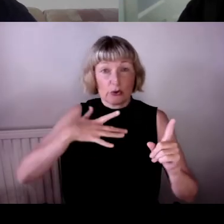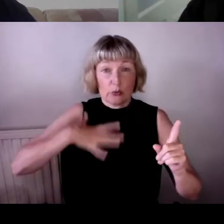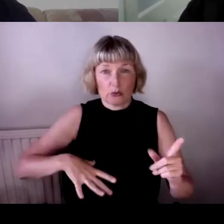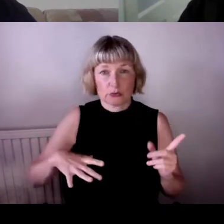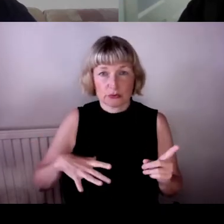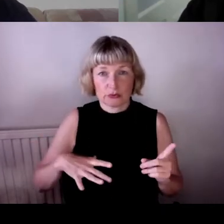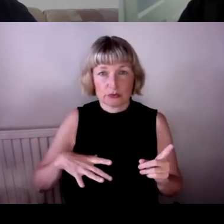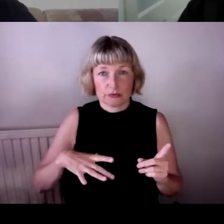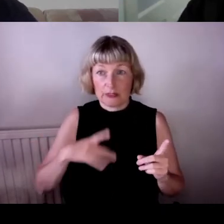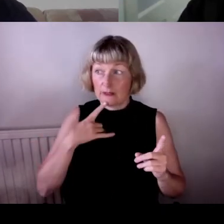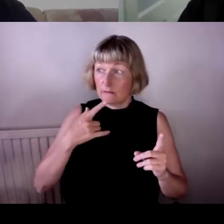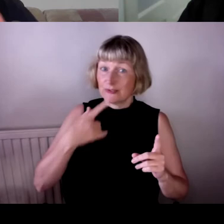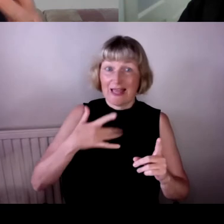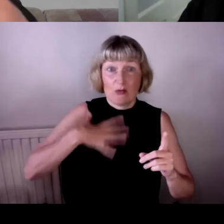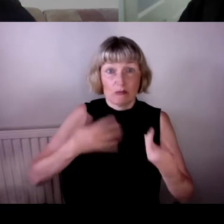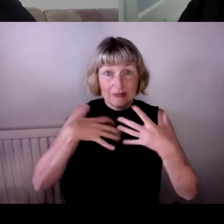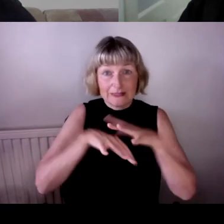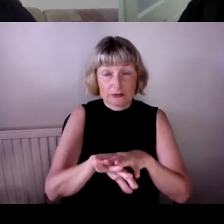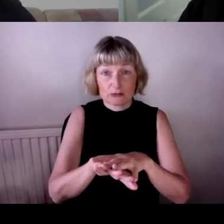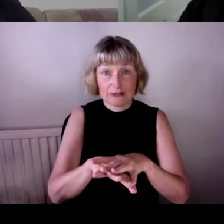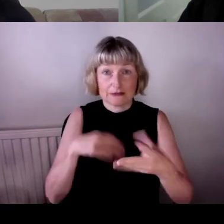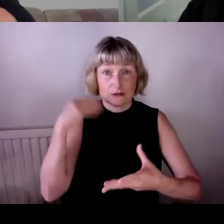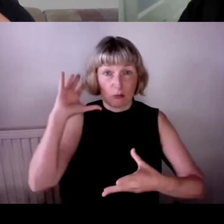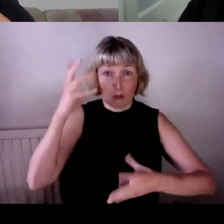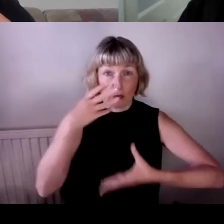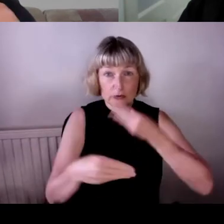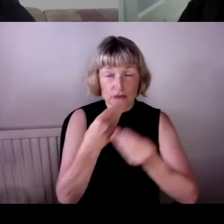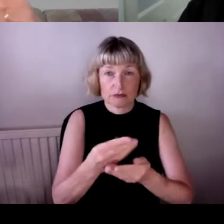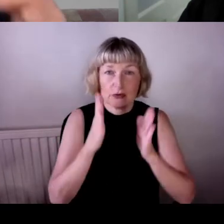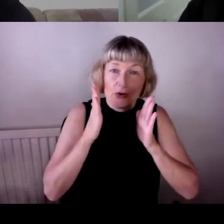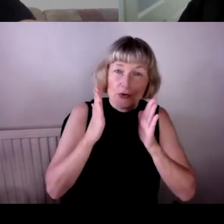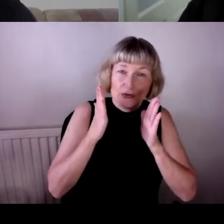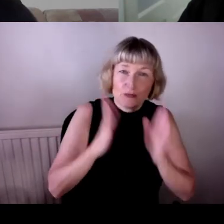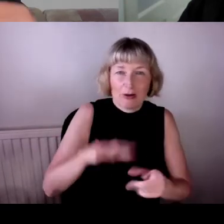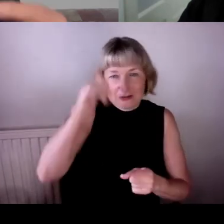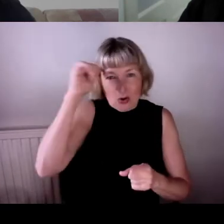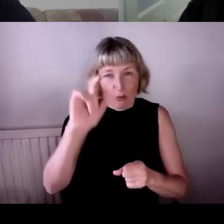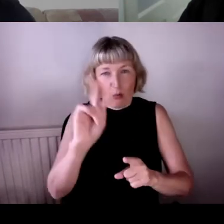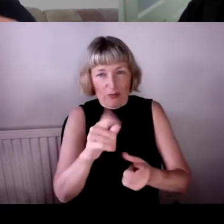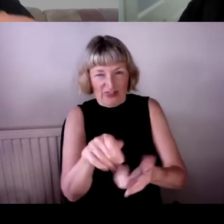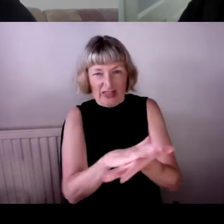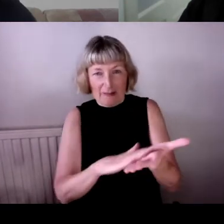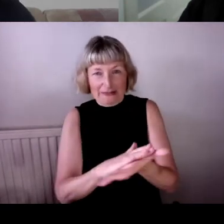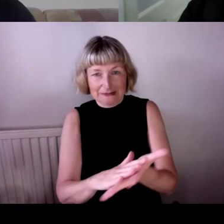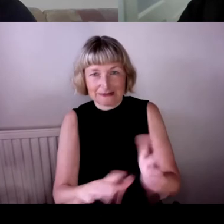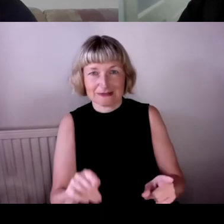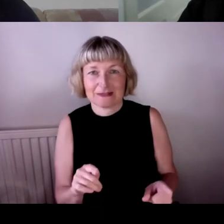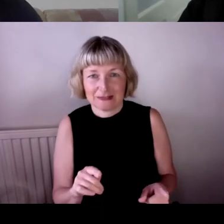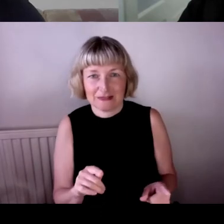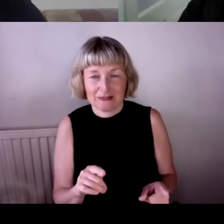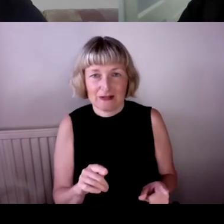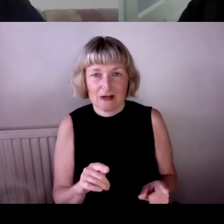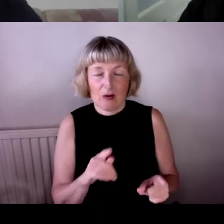show. So you have those things, you have all of those obstacles to climb over in order to get